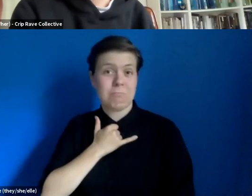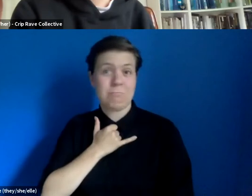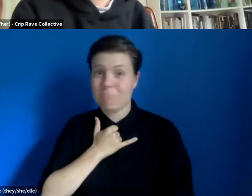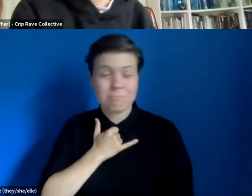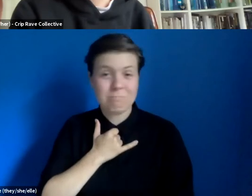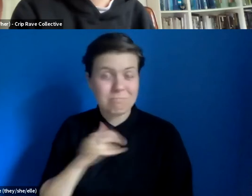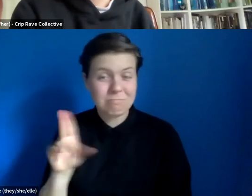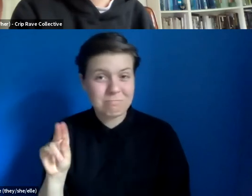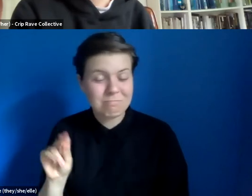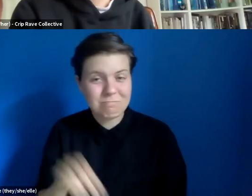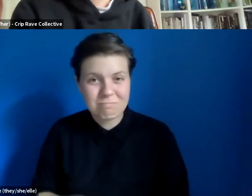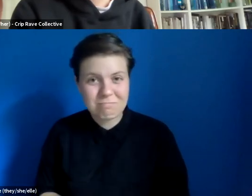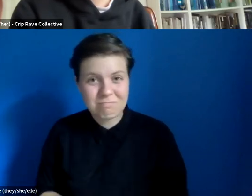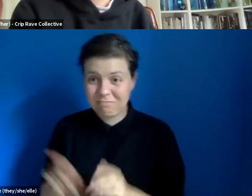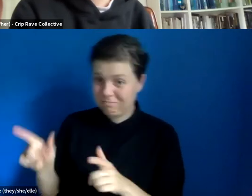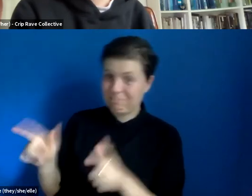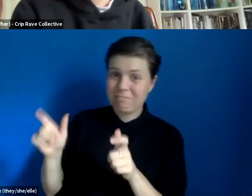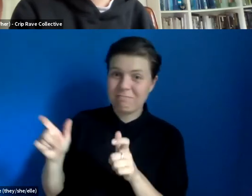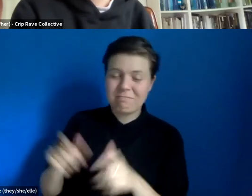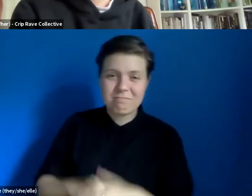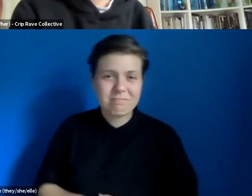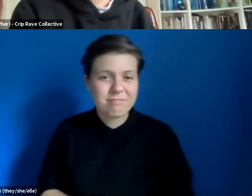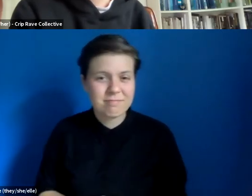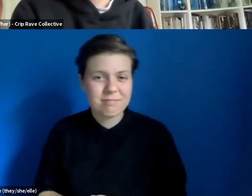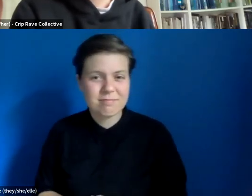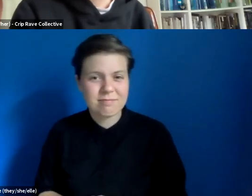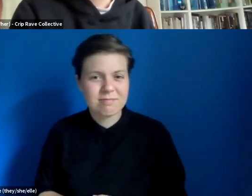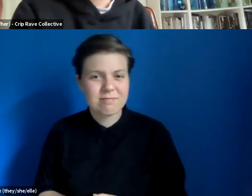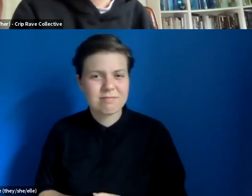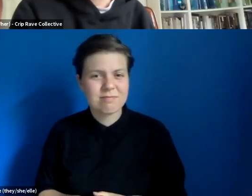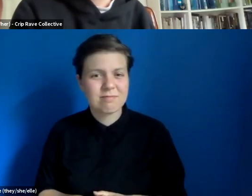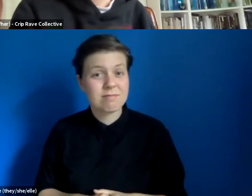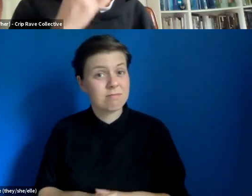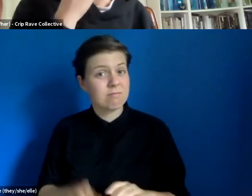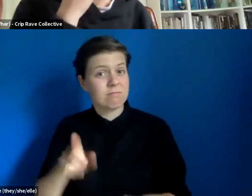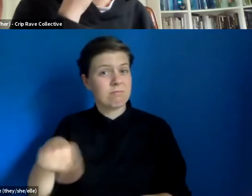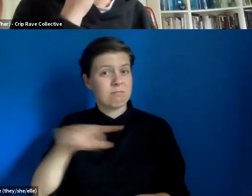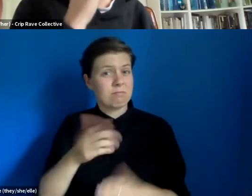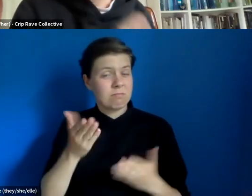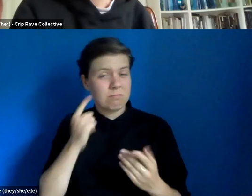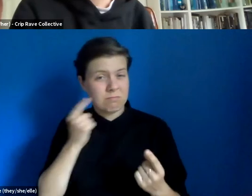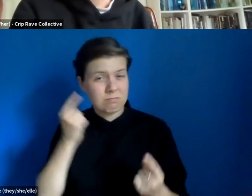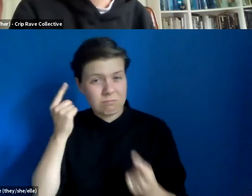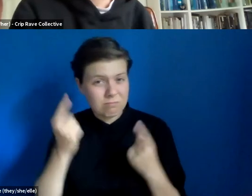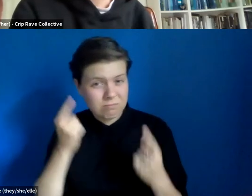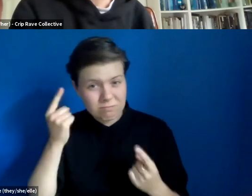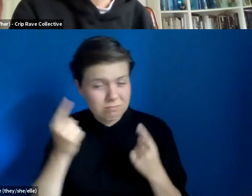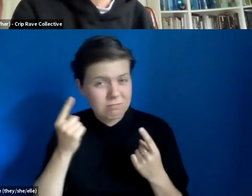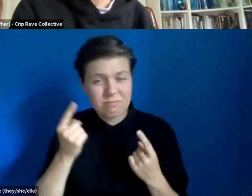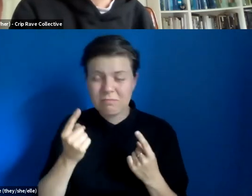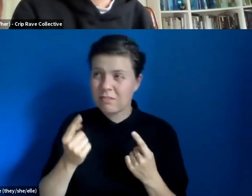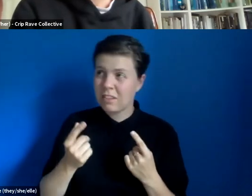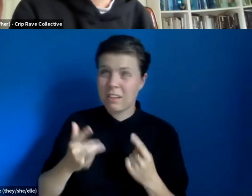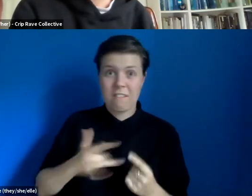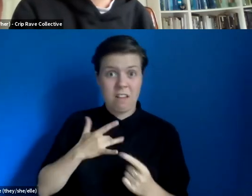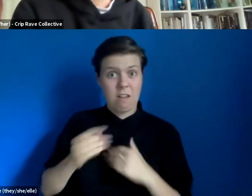with accessible music technology and instruments, has this actually changed how I express music? The